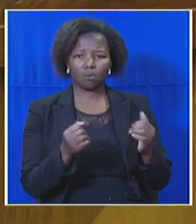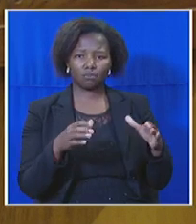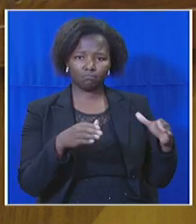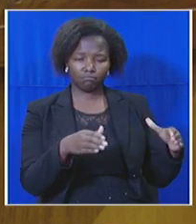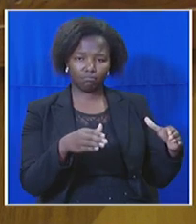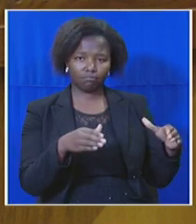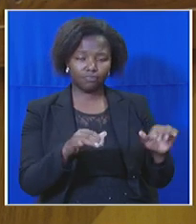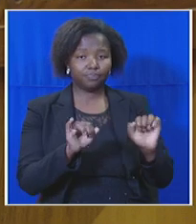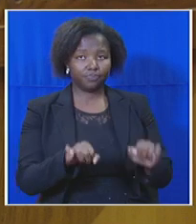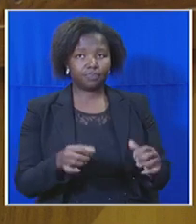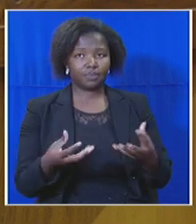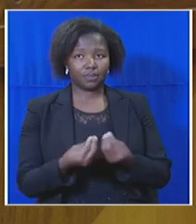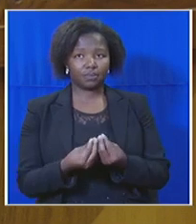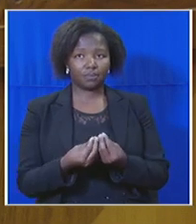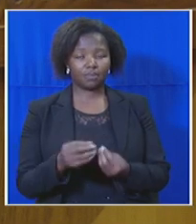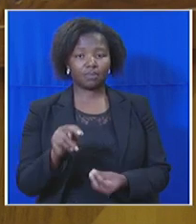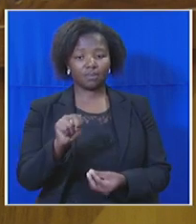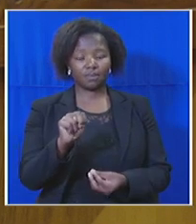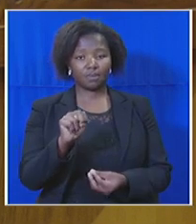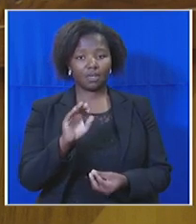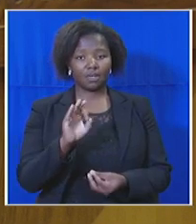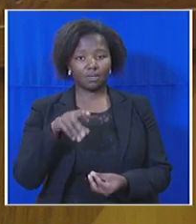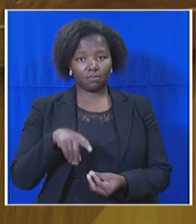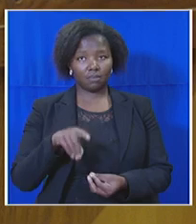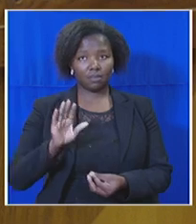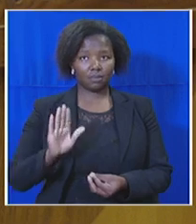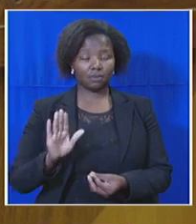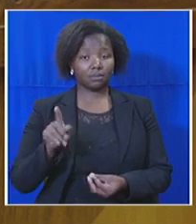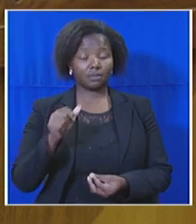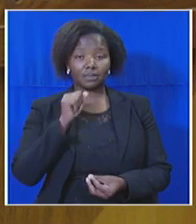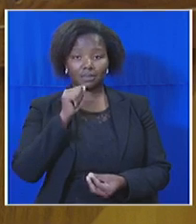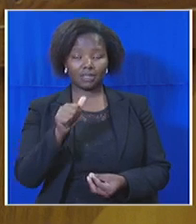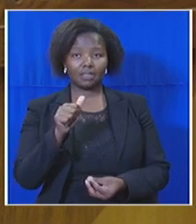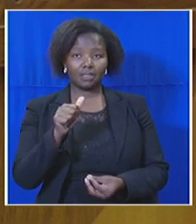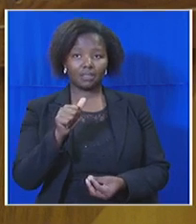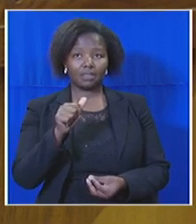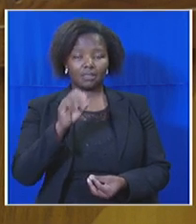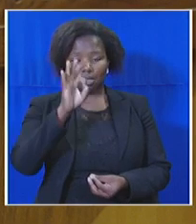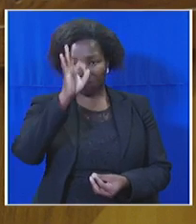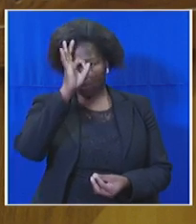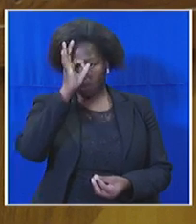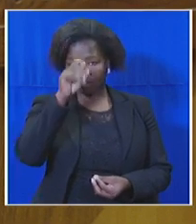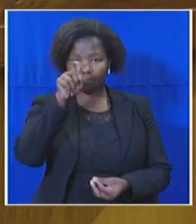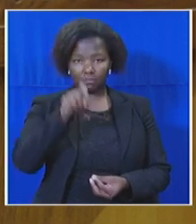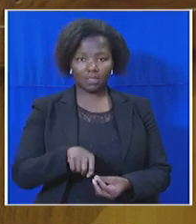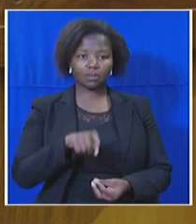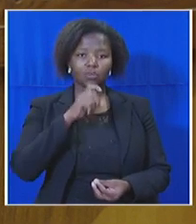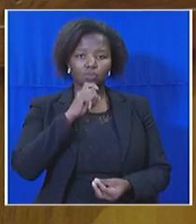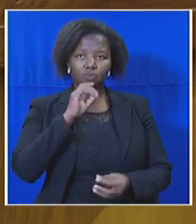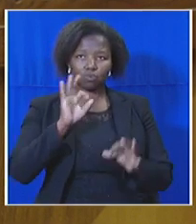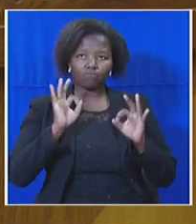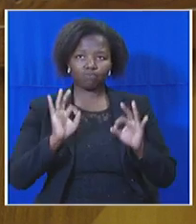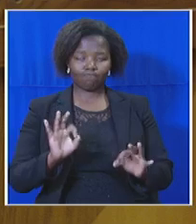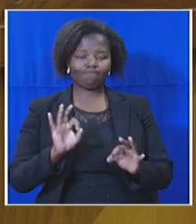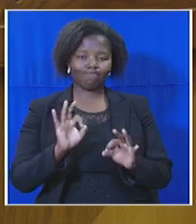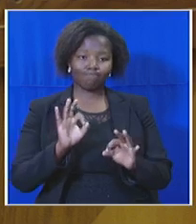definitely agree with the NFP that the police must use maximum force when